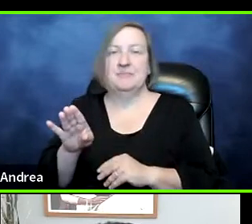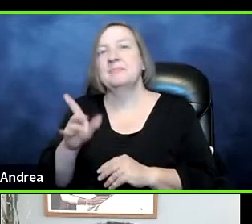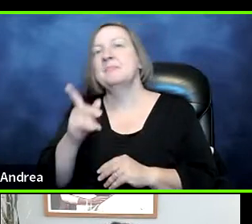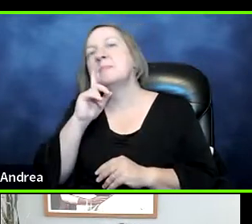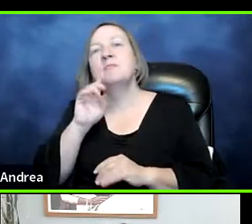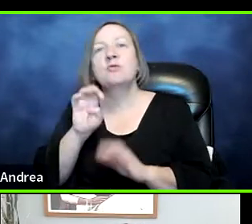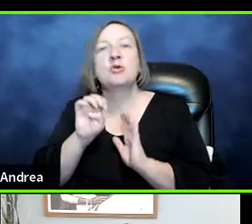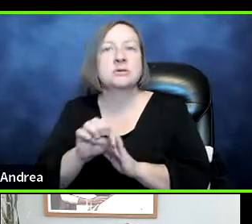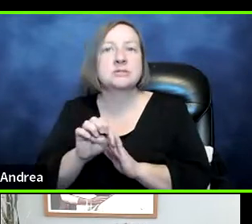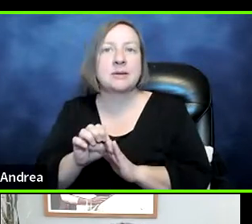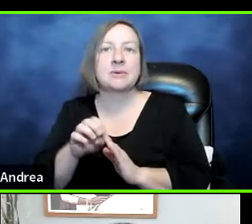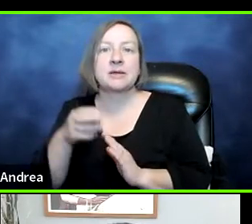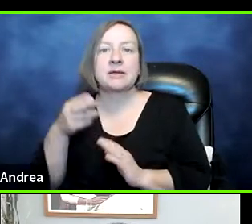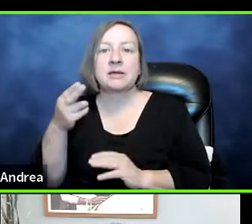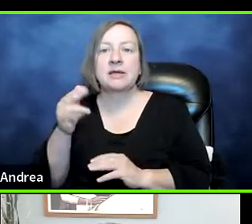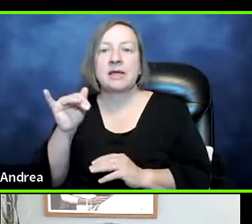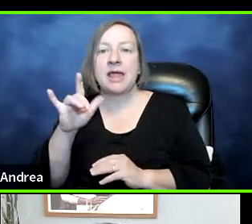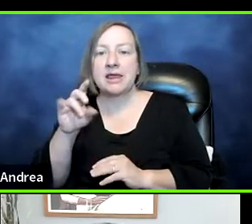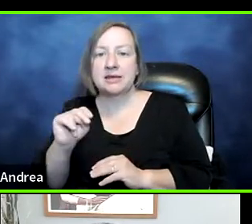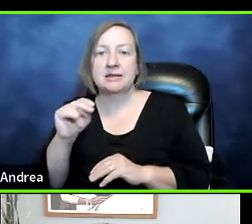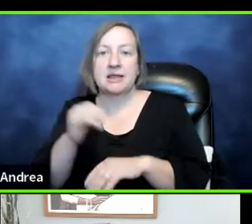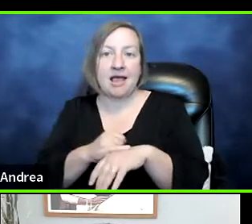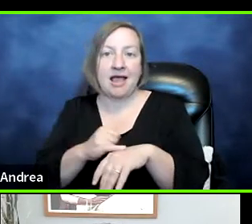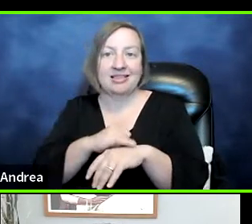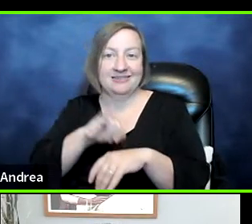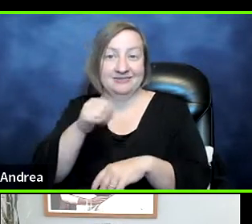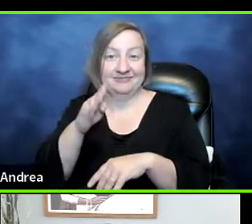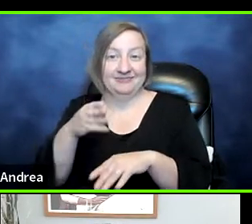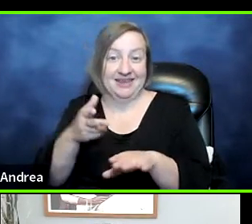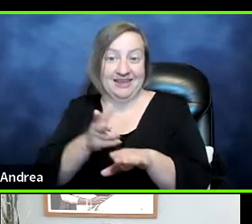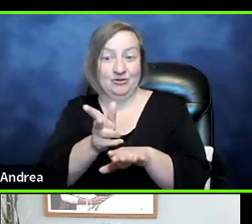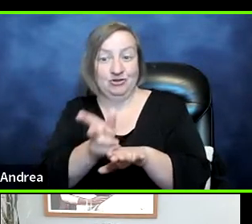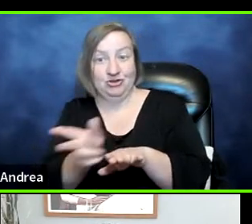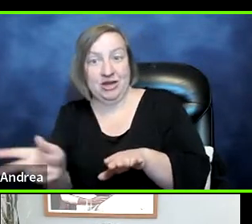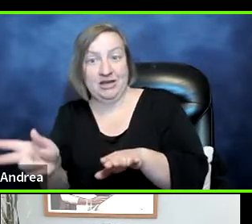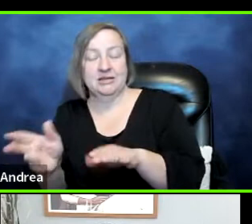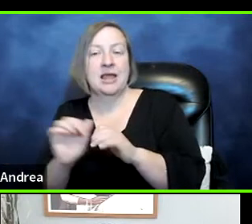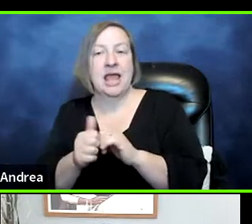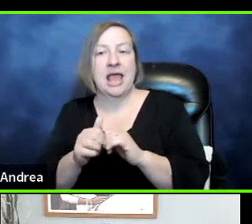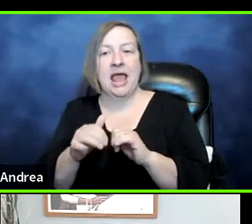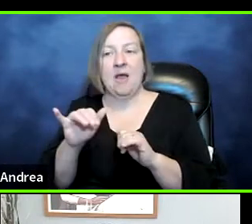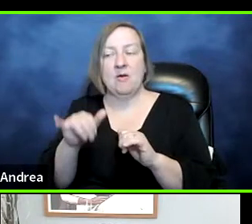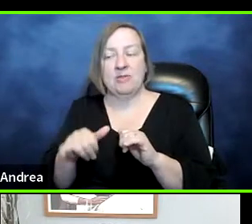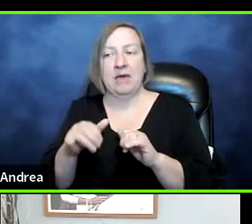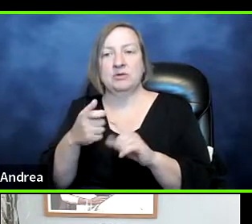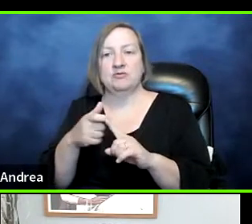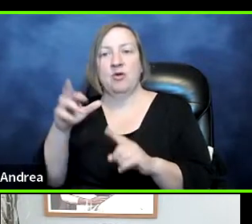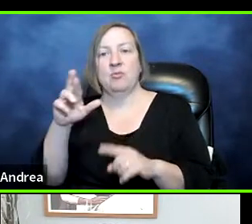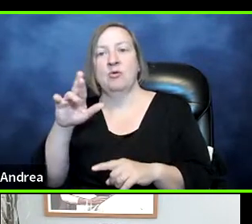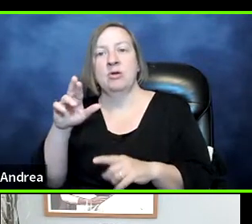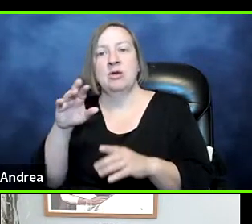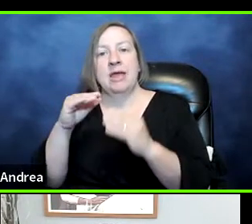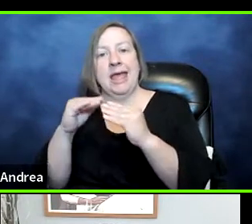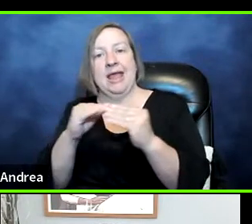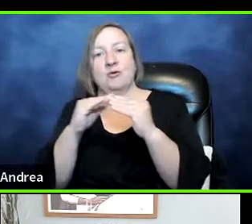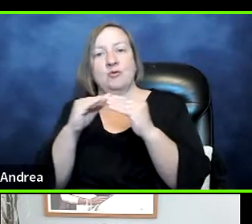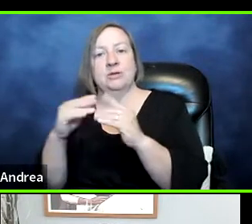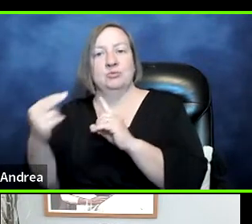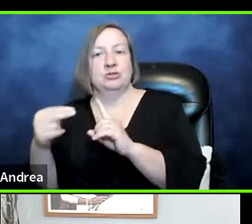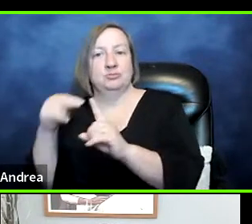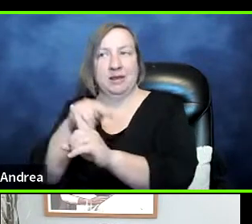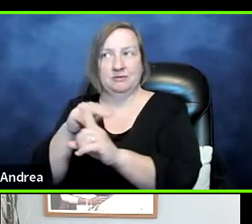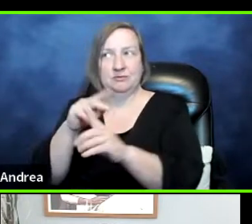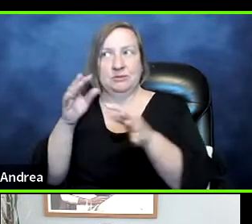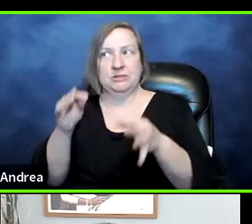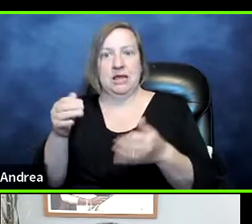example, the Hayden Island interchange and how that was rated on from an equity perspective, and going in the